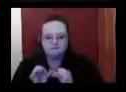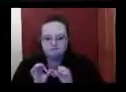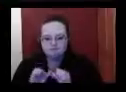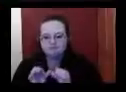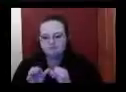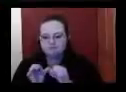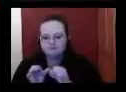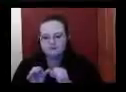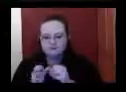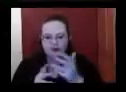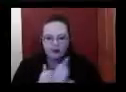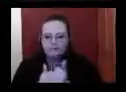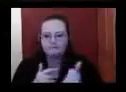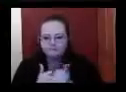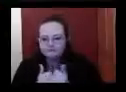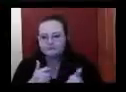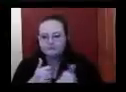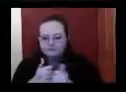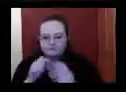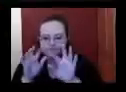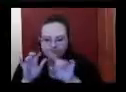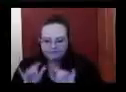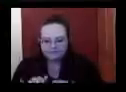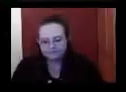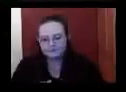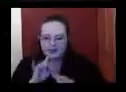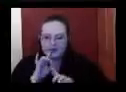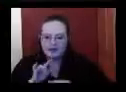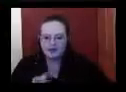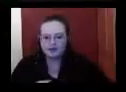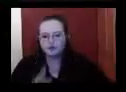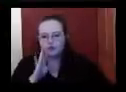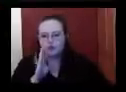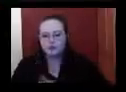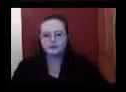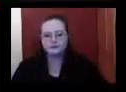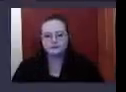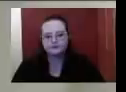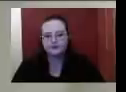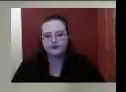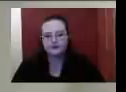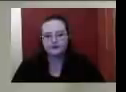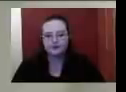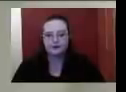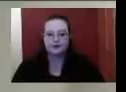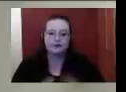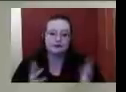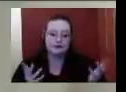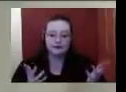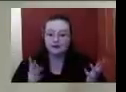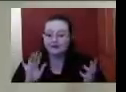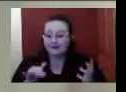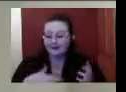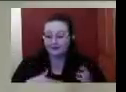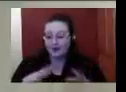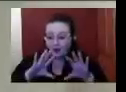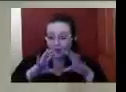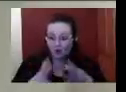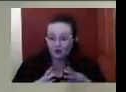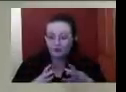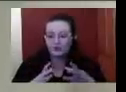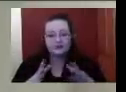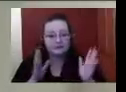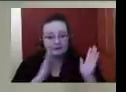update as new questions arise when we come in. So that's my overview of our planning so